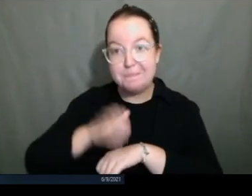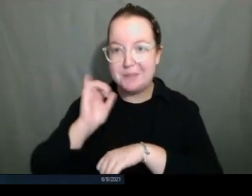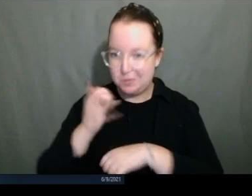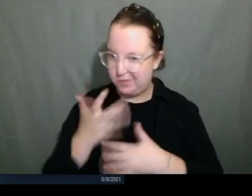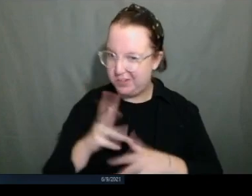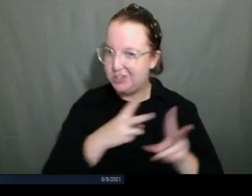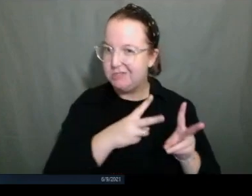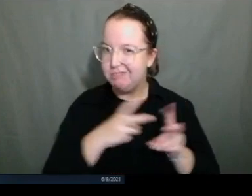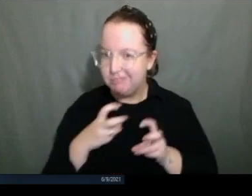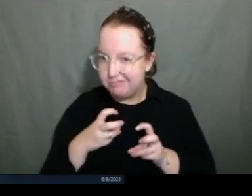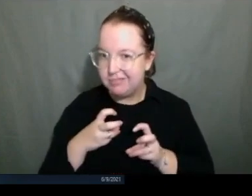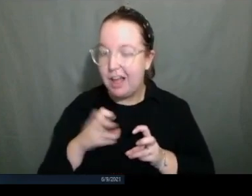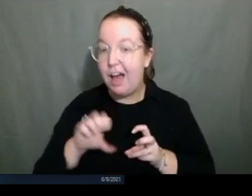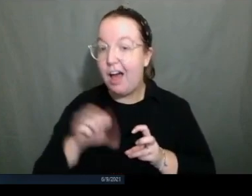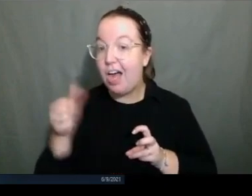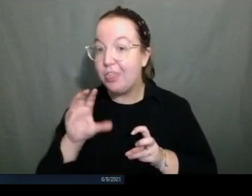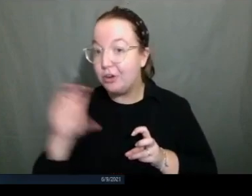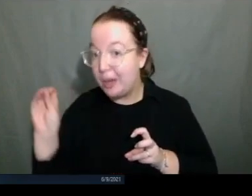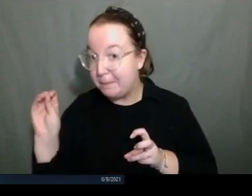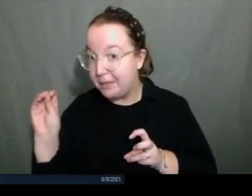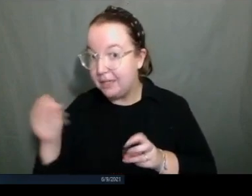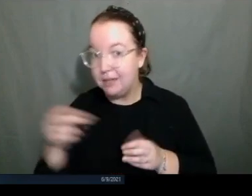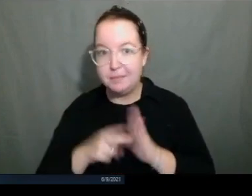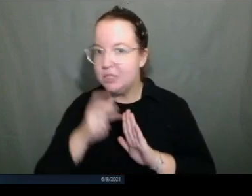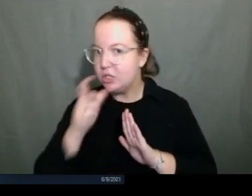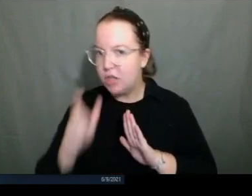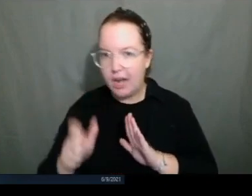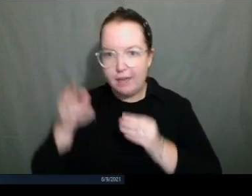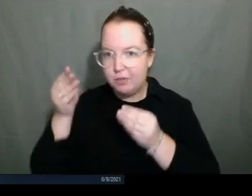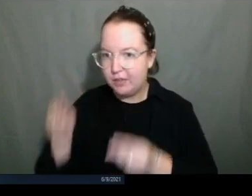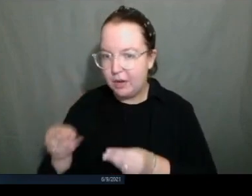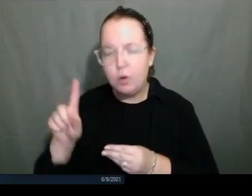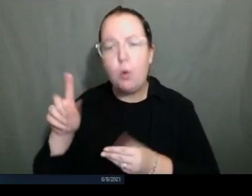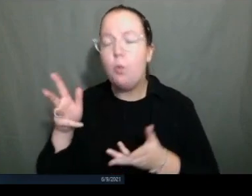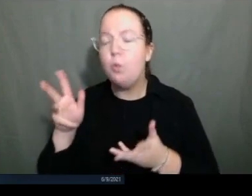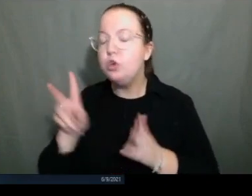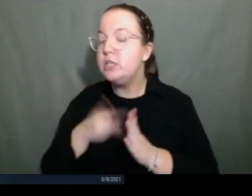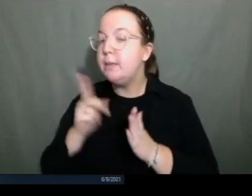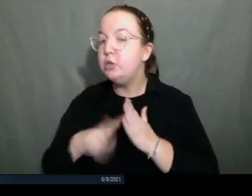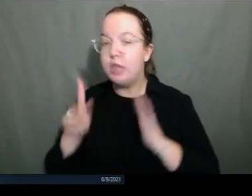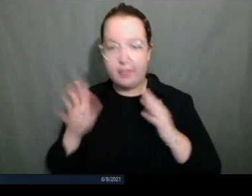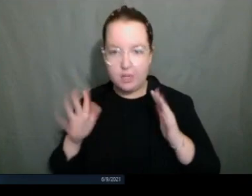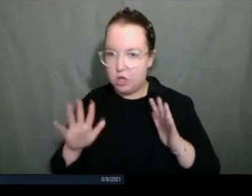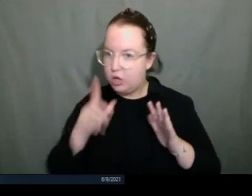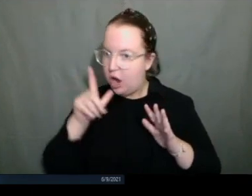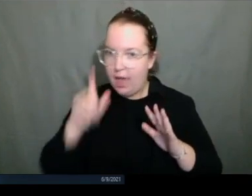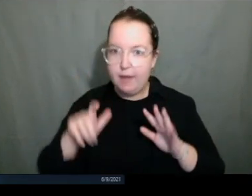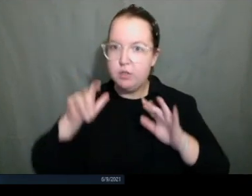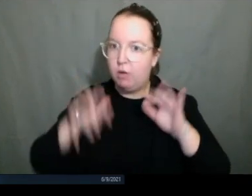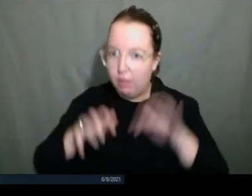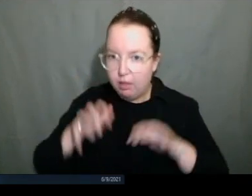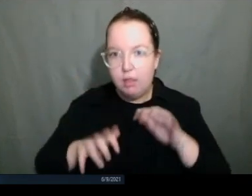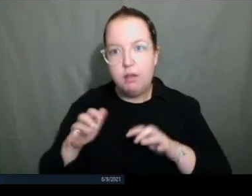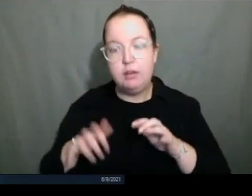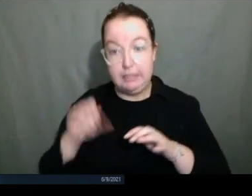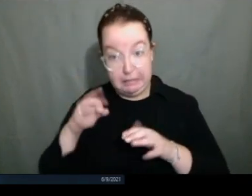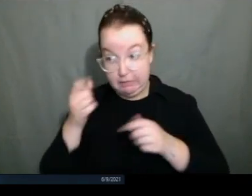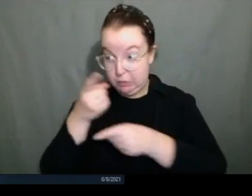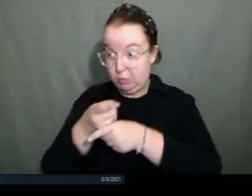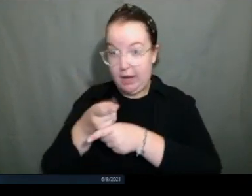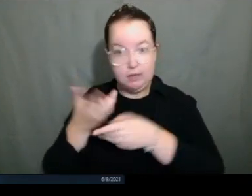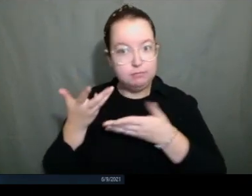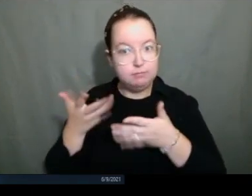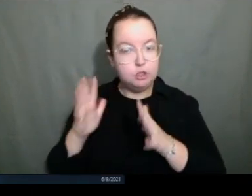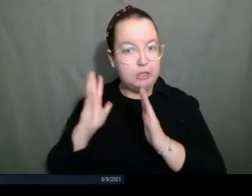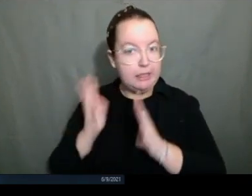you from the current system. You don't need to refill it out. We're just asking you to double check it. And then below that is your state